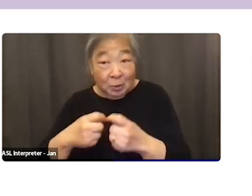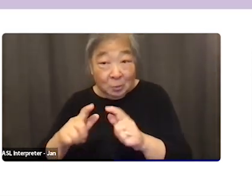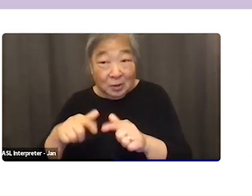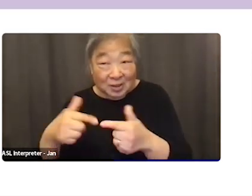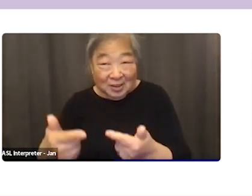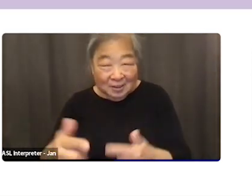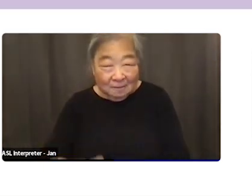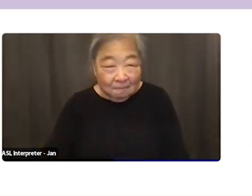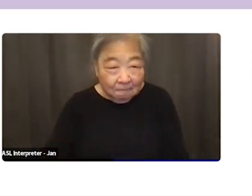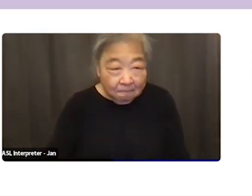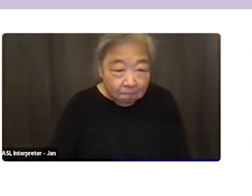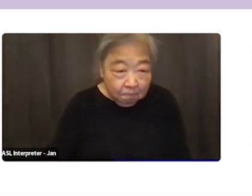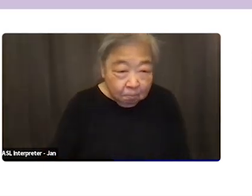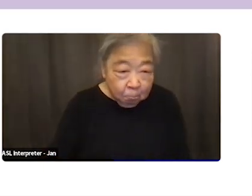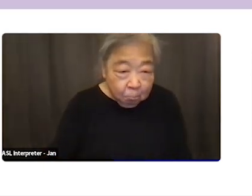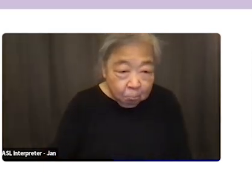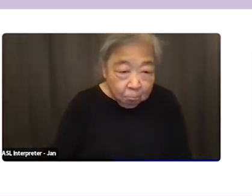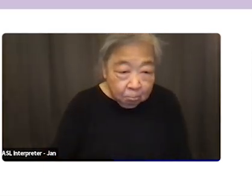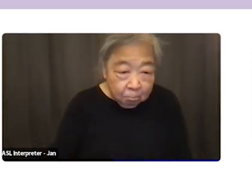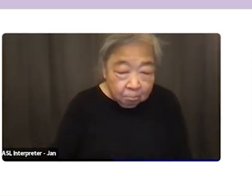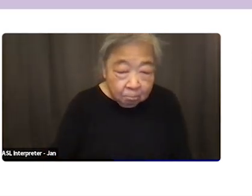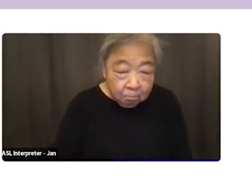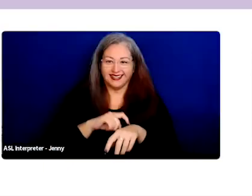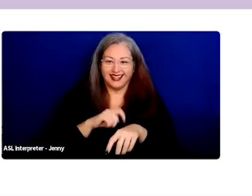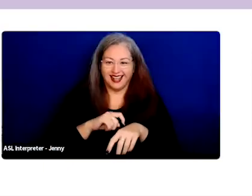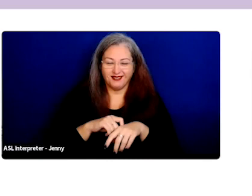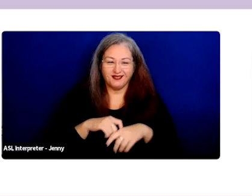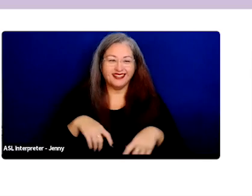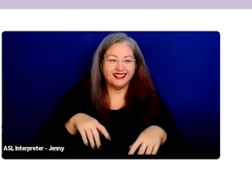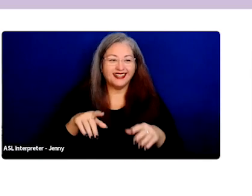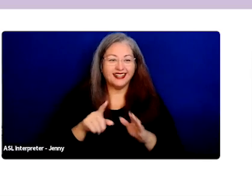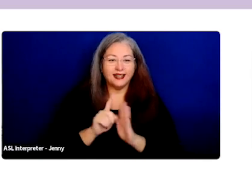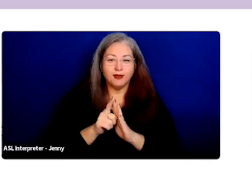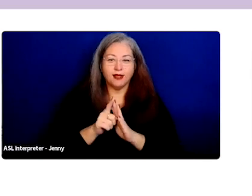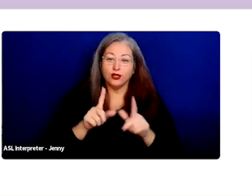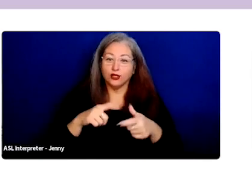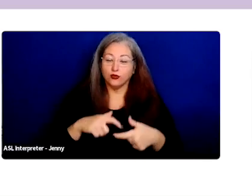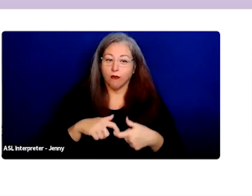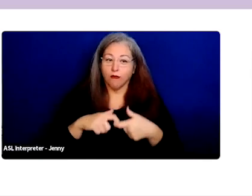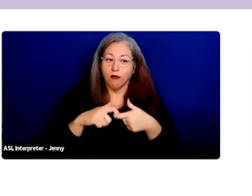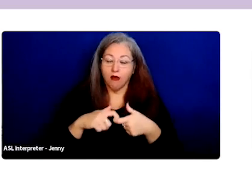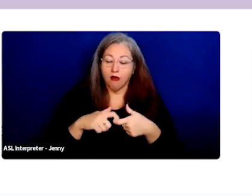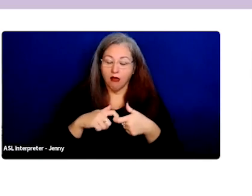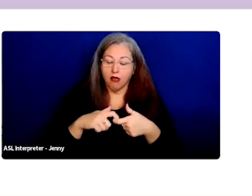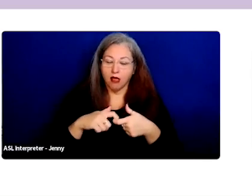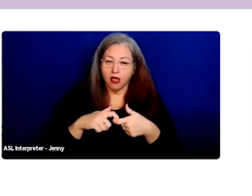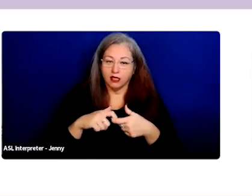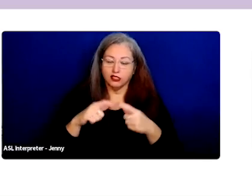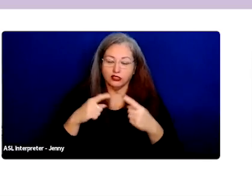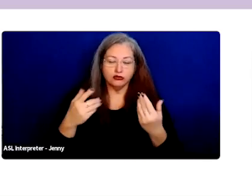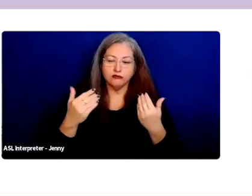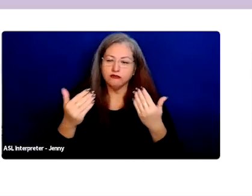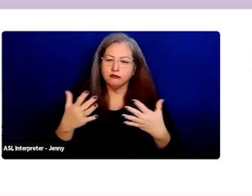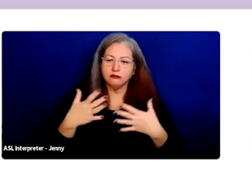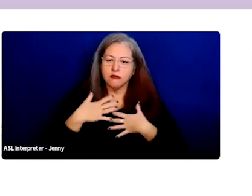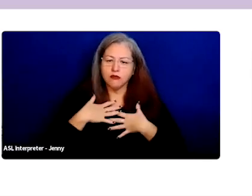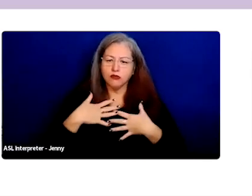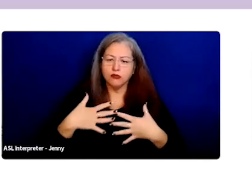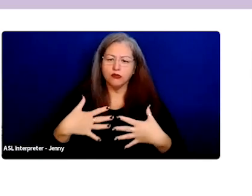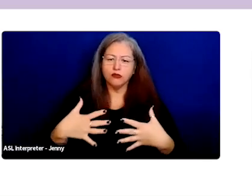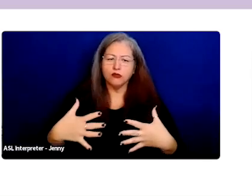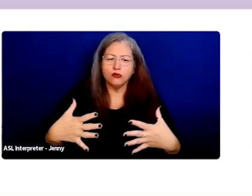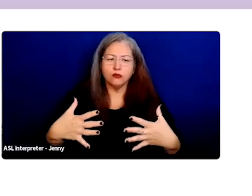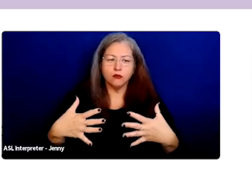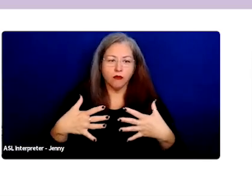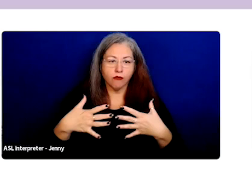So let us take a moment to just pause here for a moment and breathe.